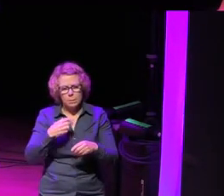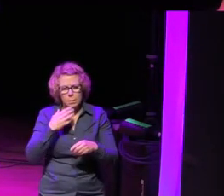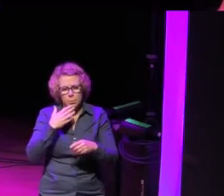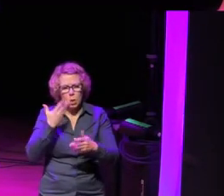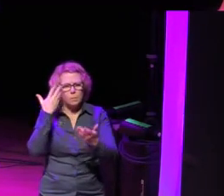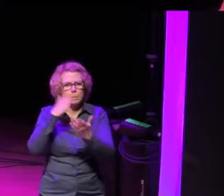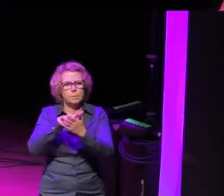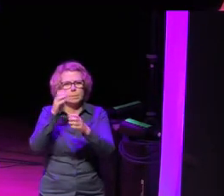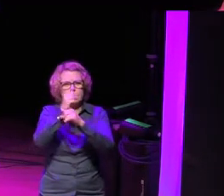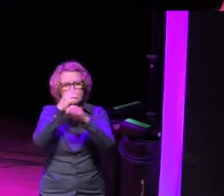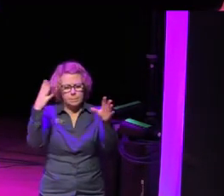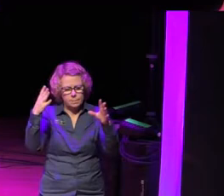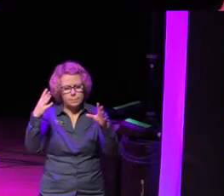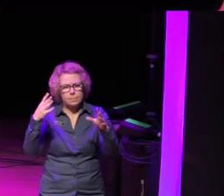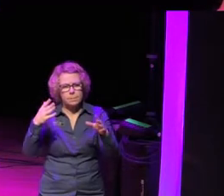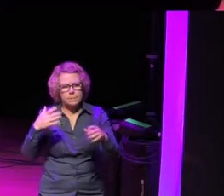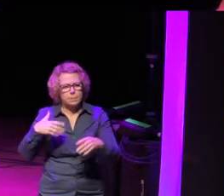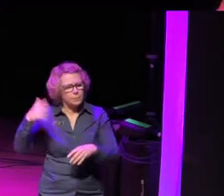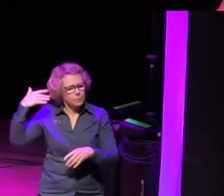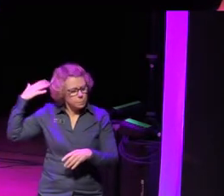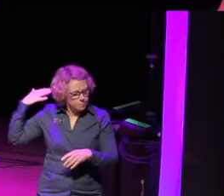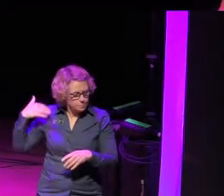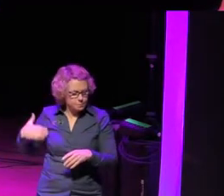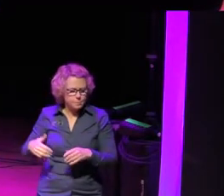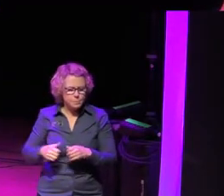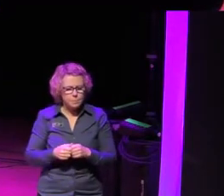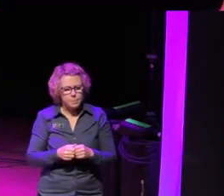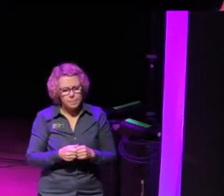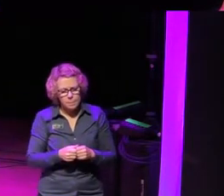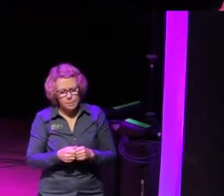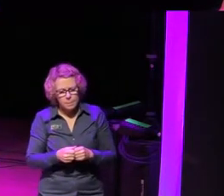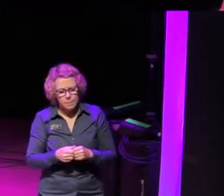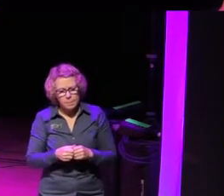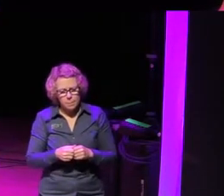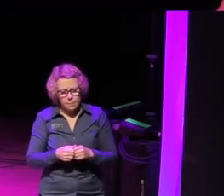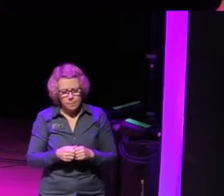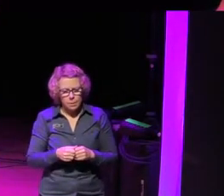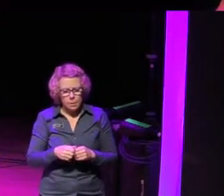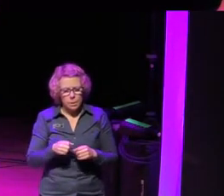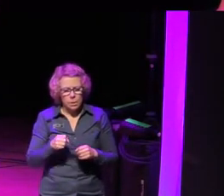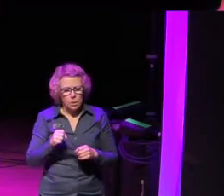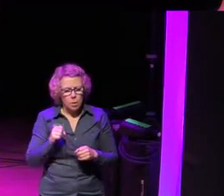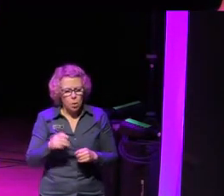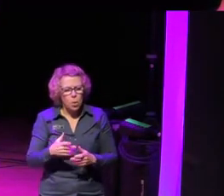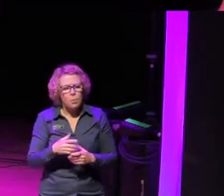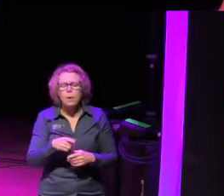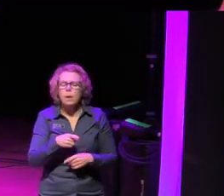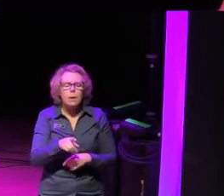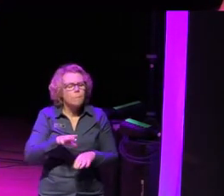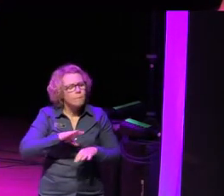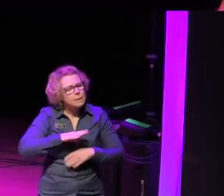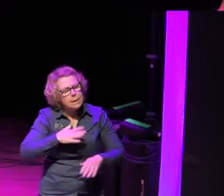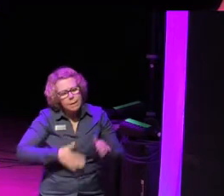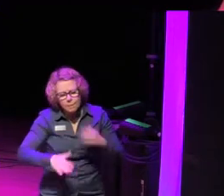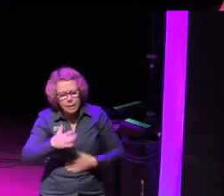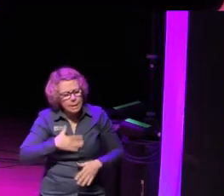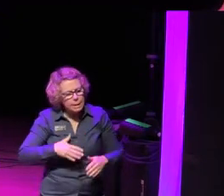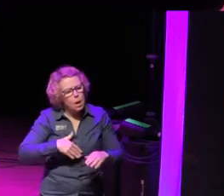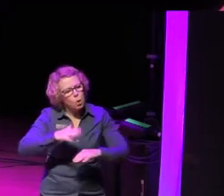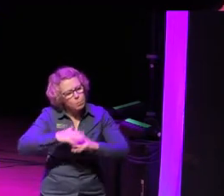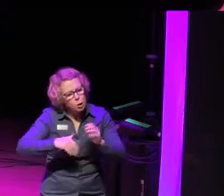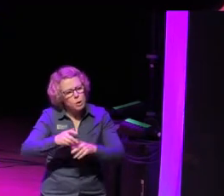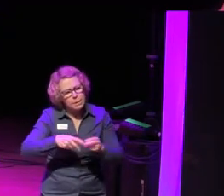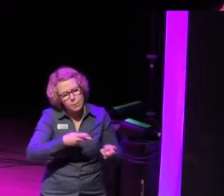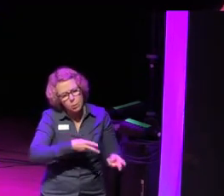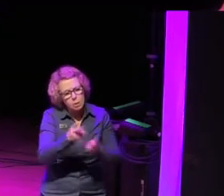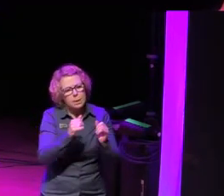from the head back. If it's rotten at the top, if there is not a will to build democratic institutions,